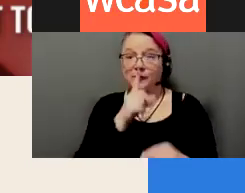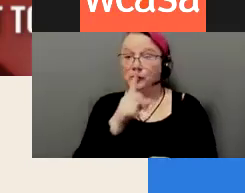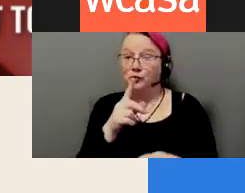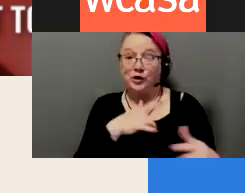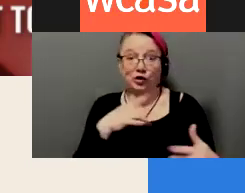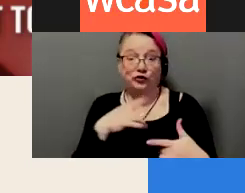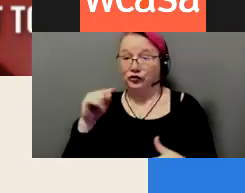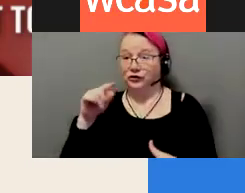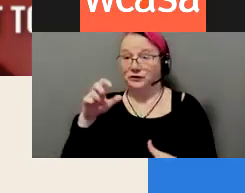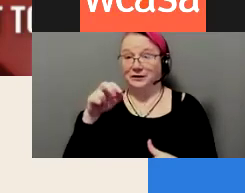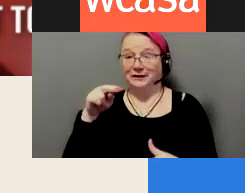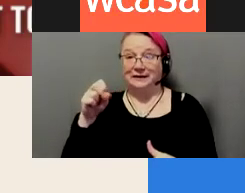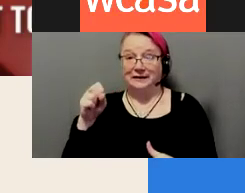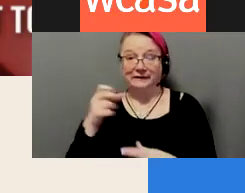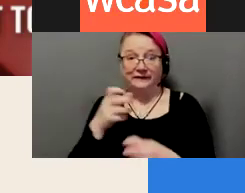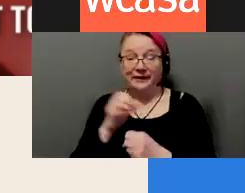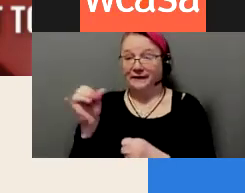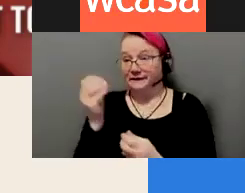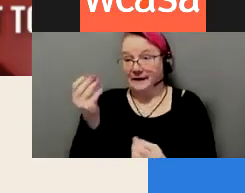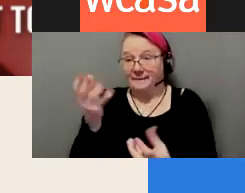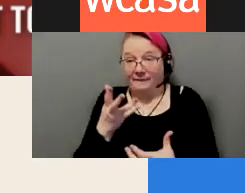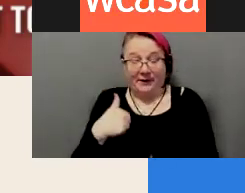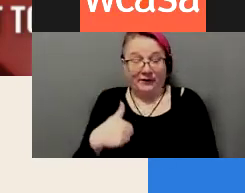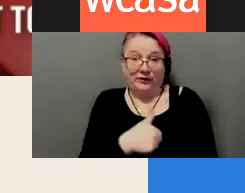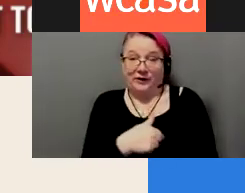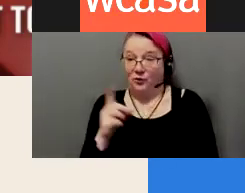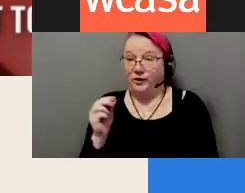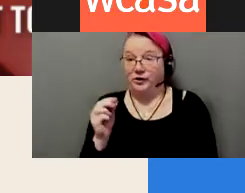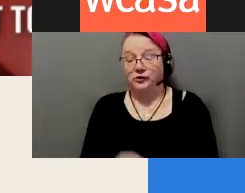Teens get the same information that we do. Um,